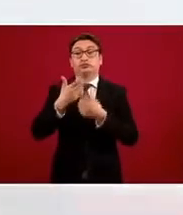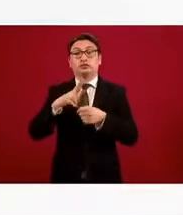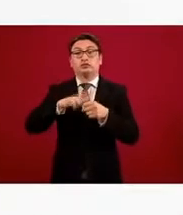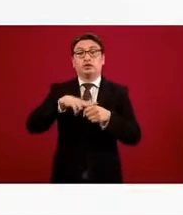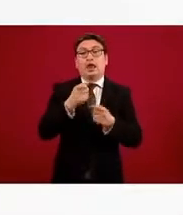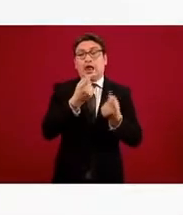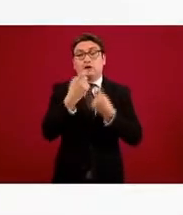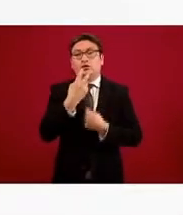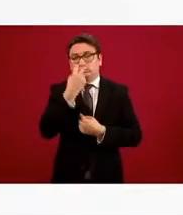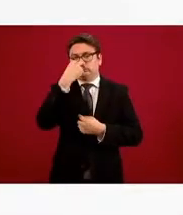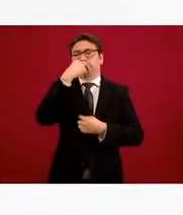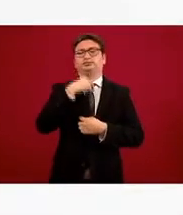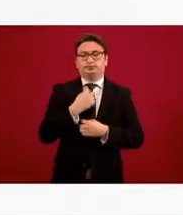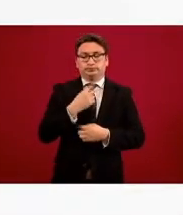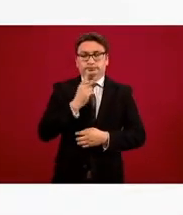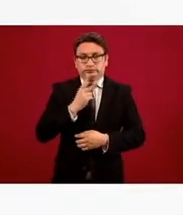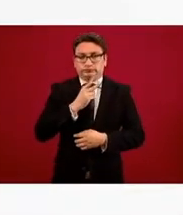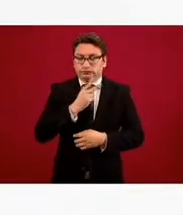hospitalized cases,